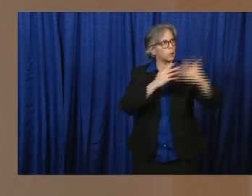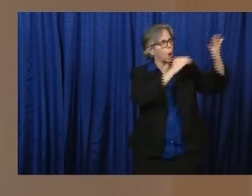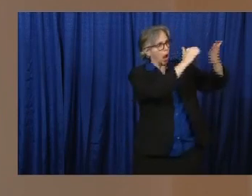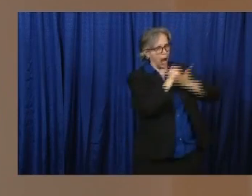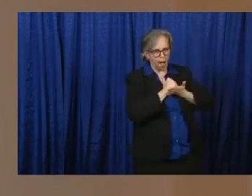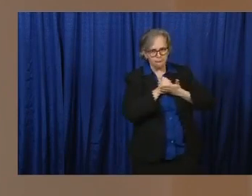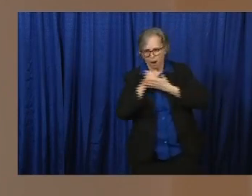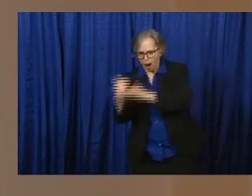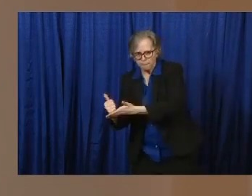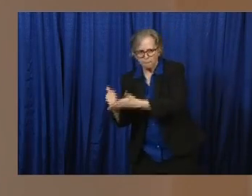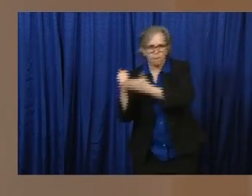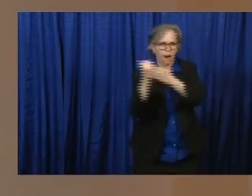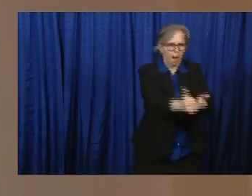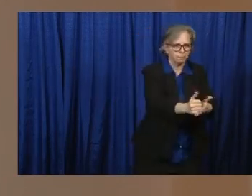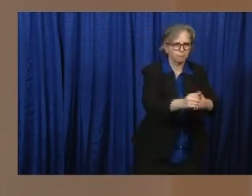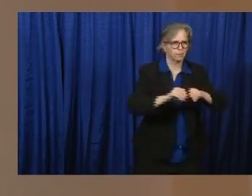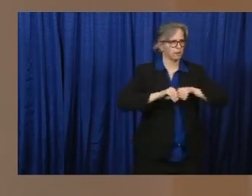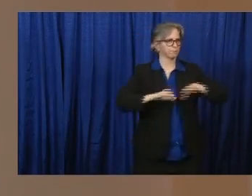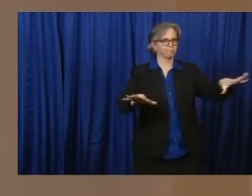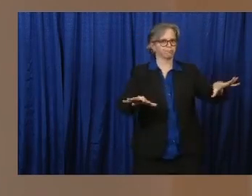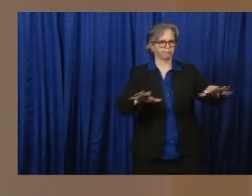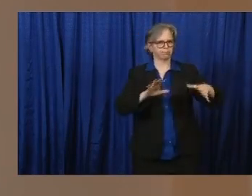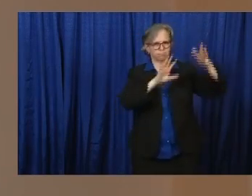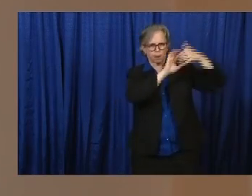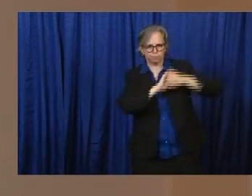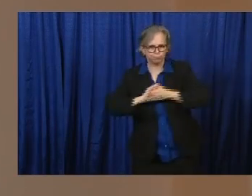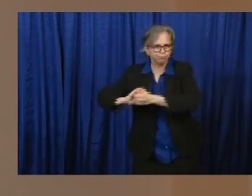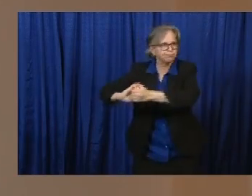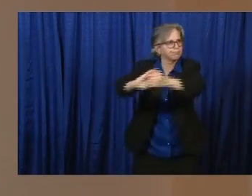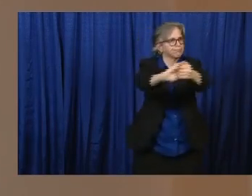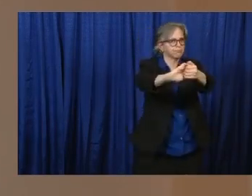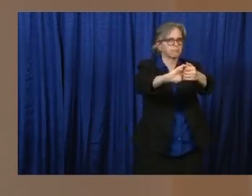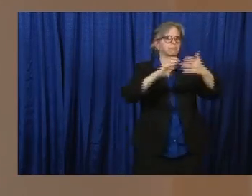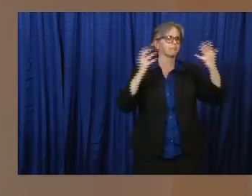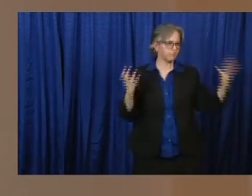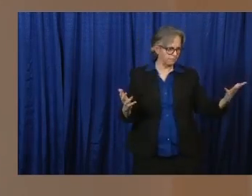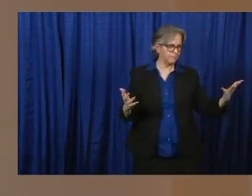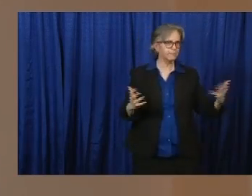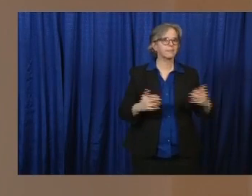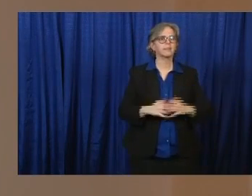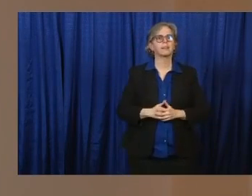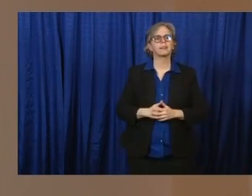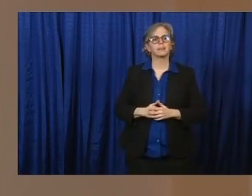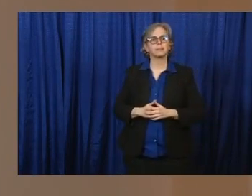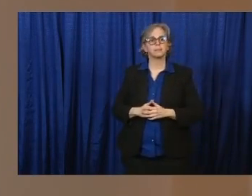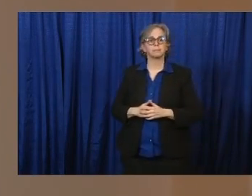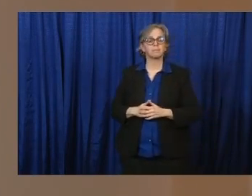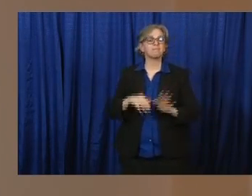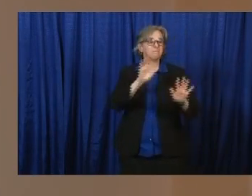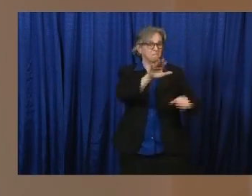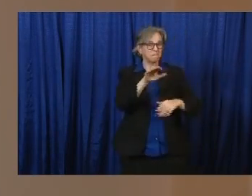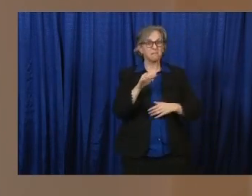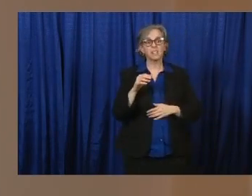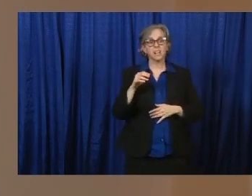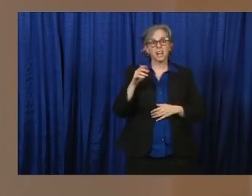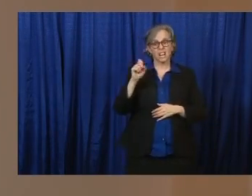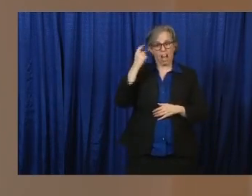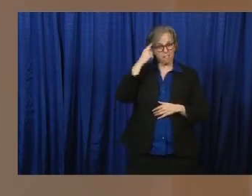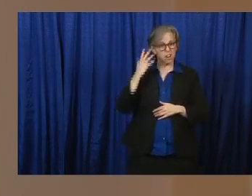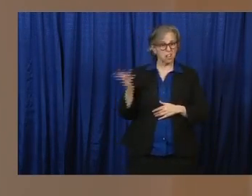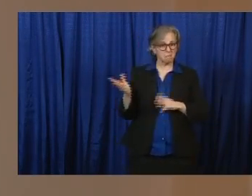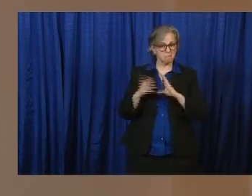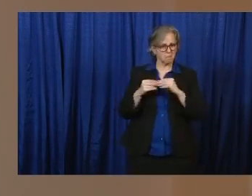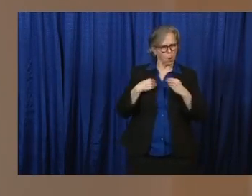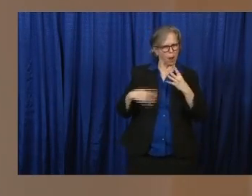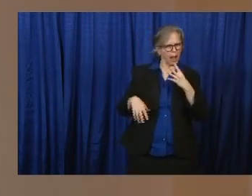And tacking on to the announcement that the governor made about the continuation of